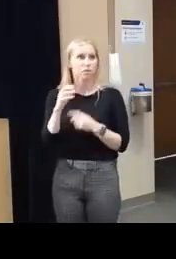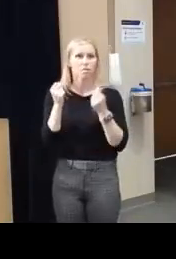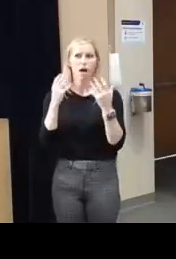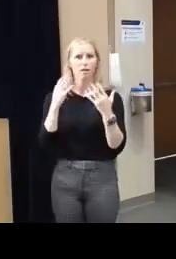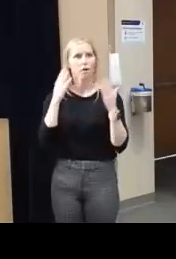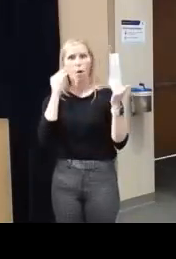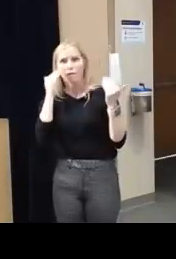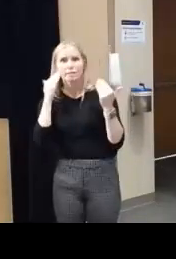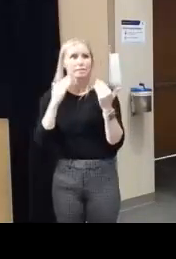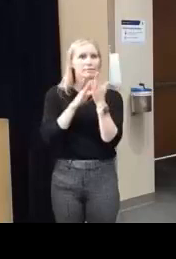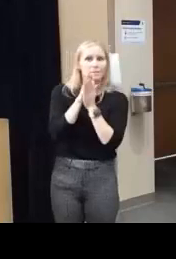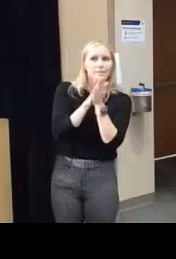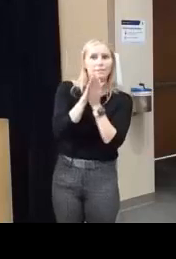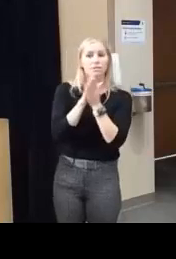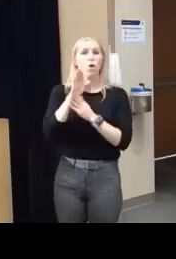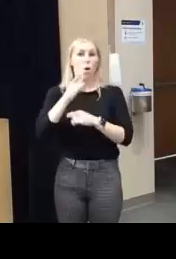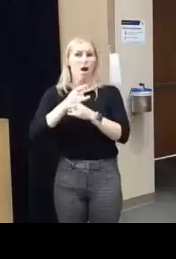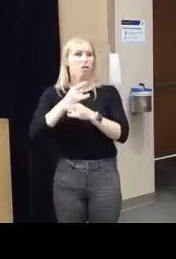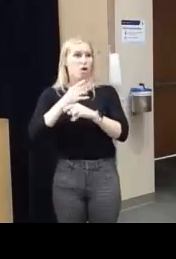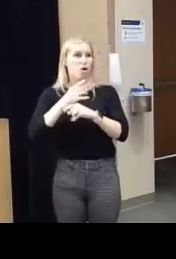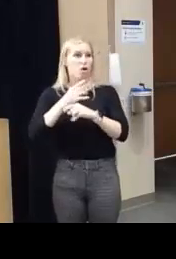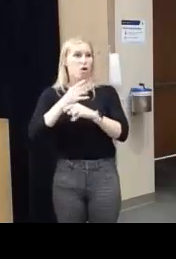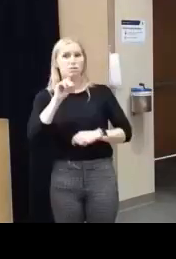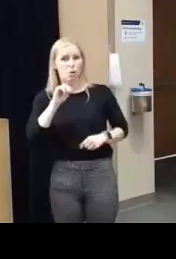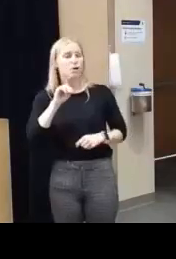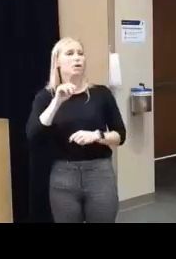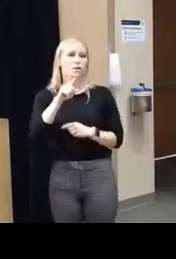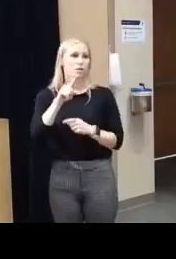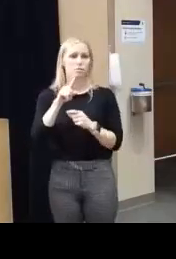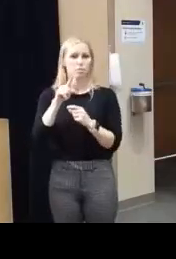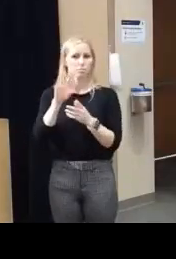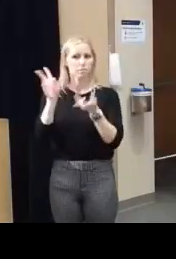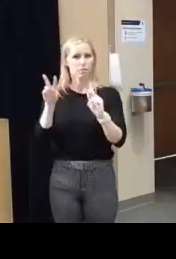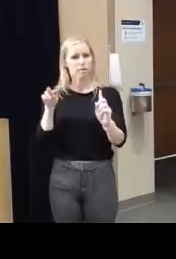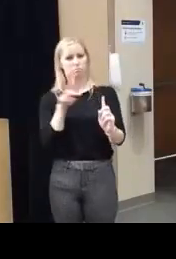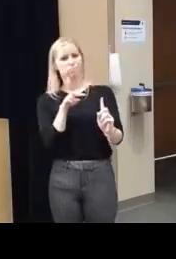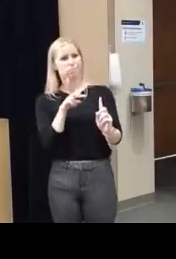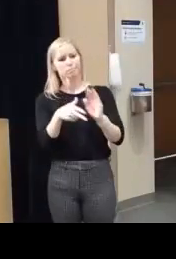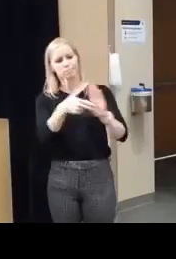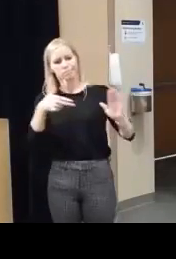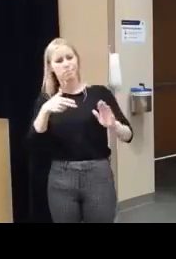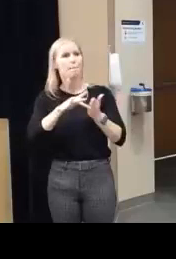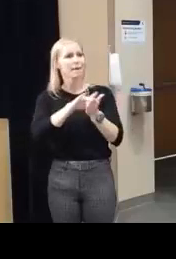hopefulness, and alcohol use disorder was seen as a medical disorder.